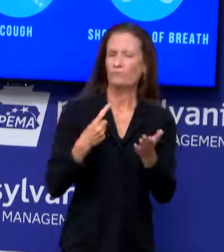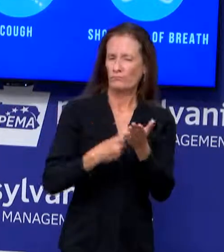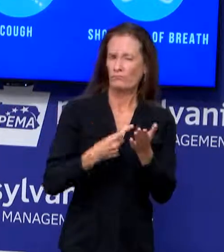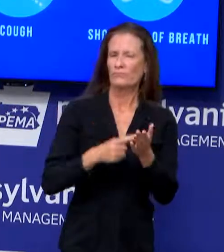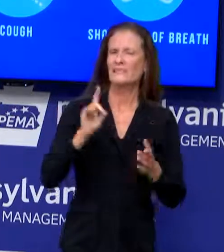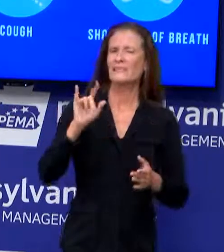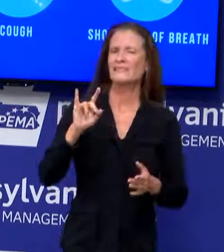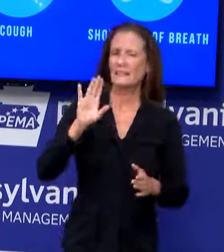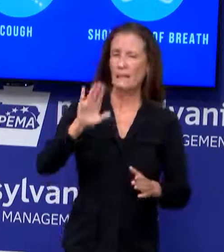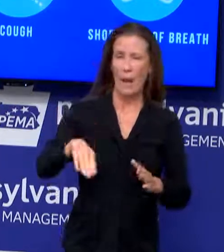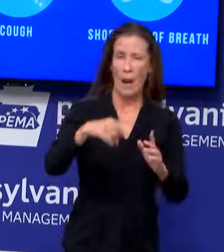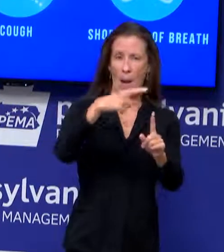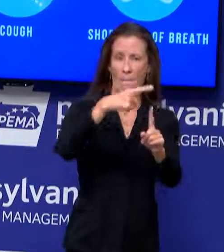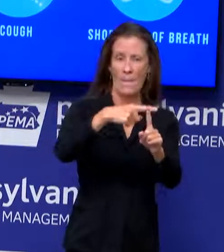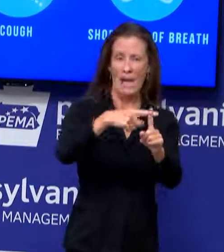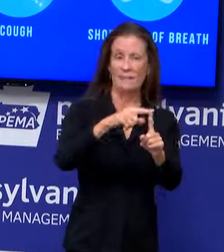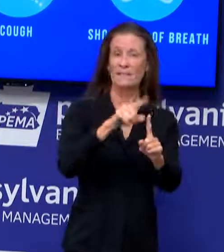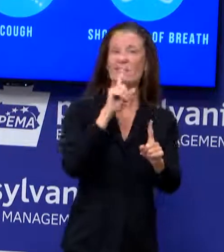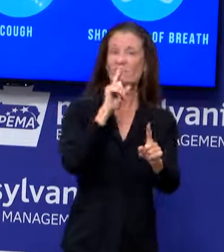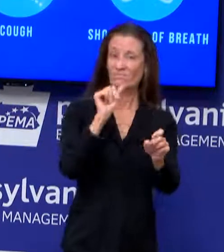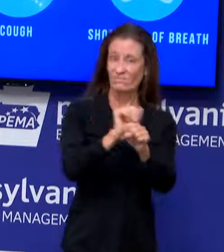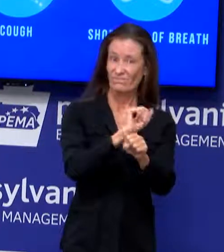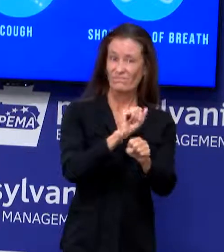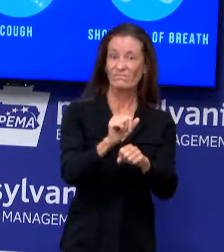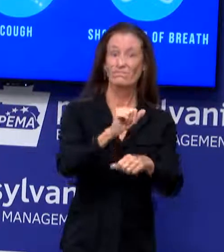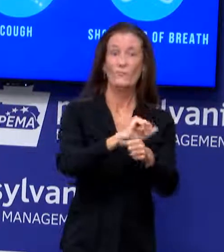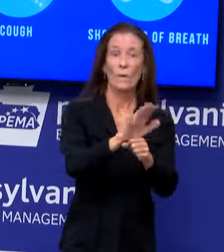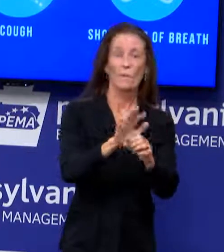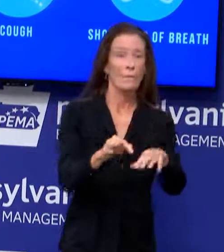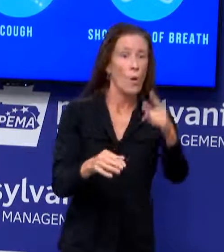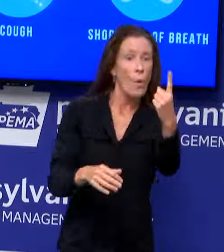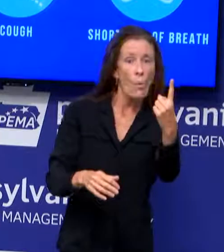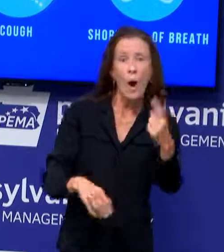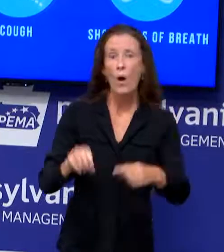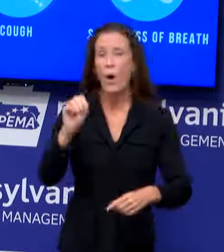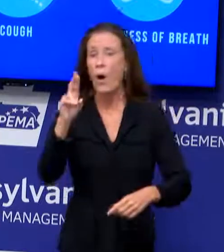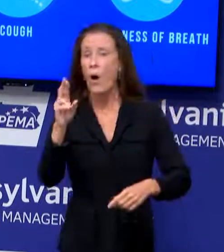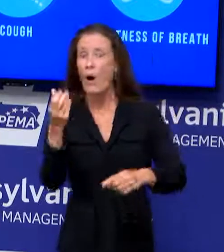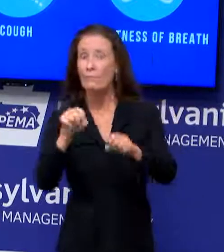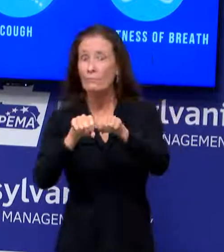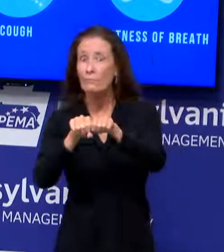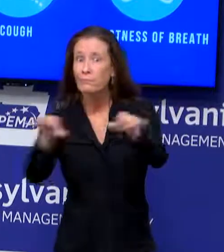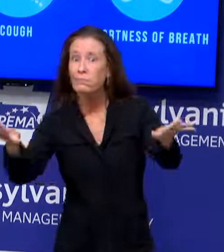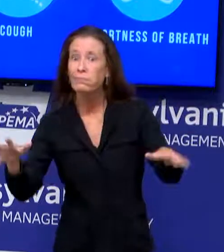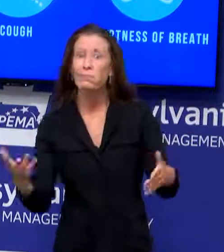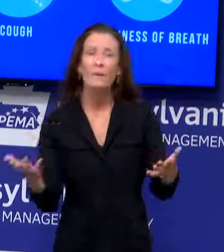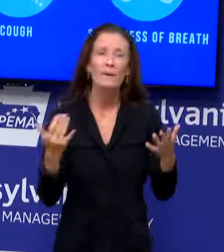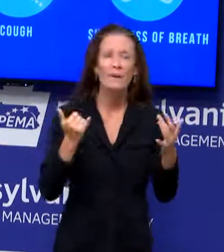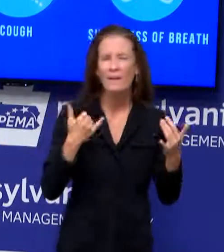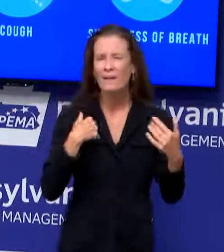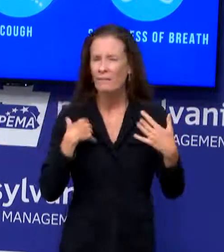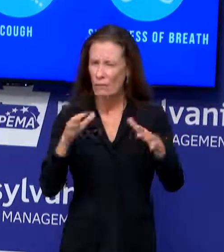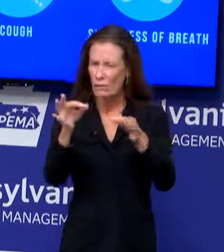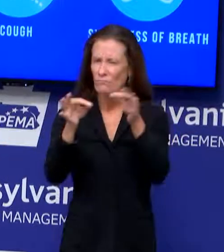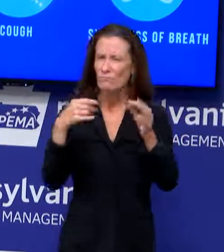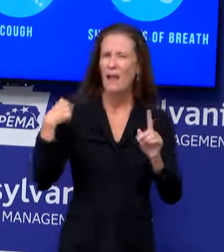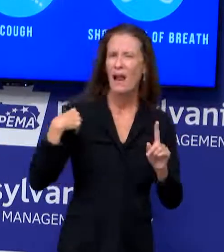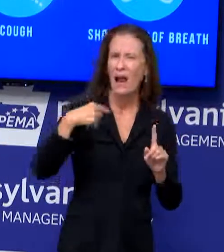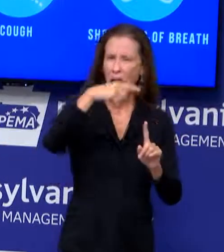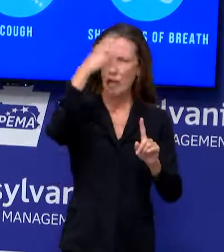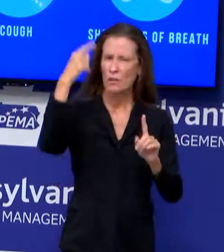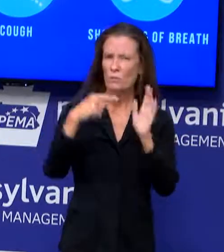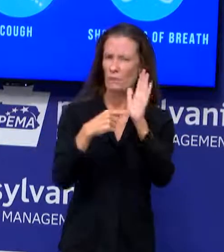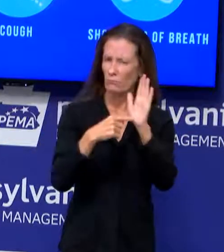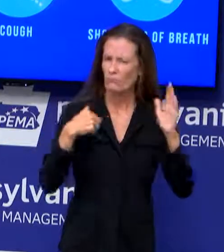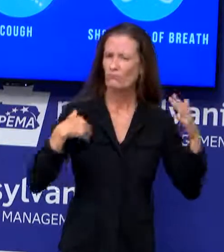have one positive case, if you have more, whether it's a young person or a teacher. So we have given guidance. I think that, having a school have to go